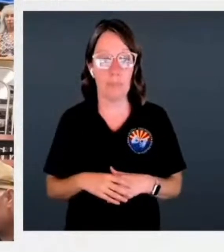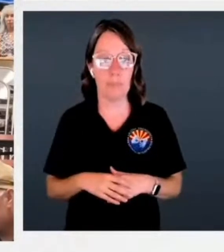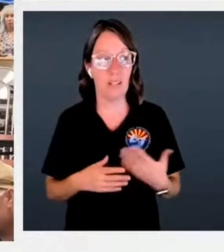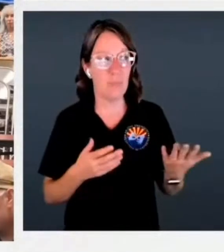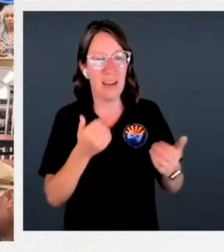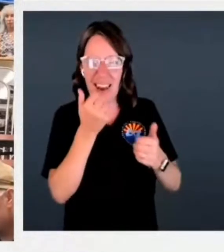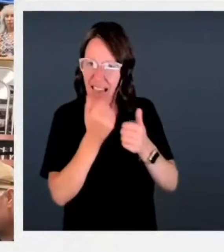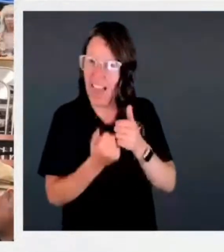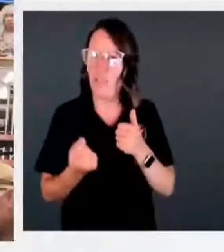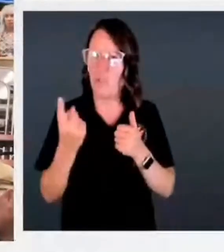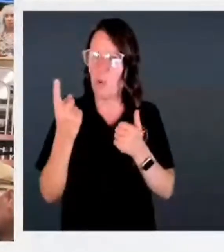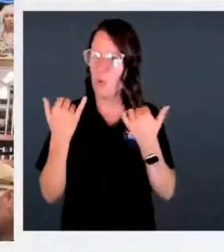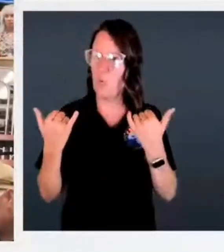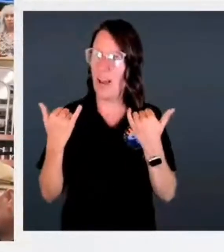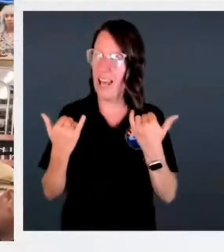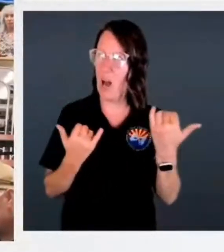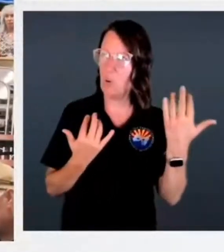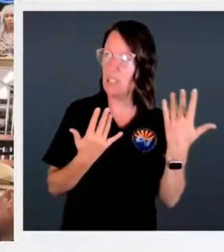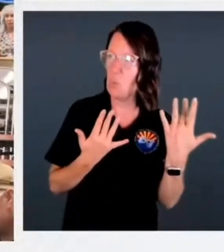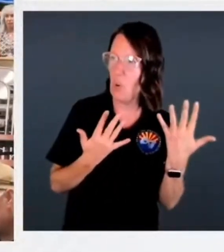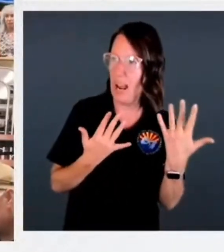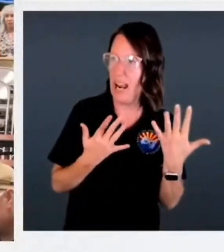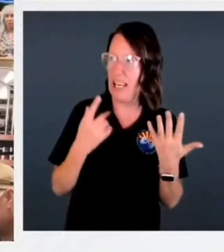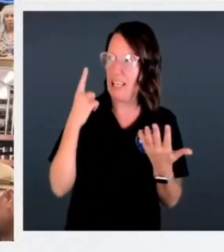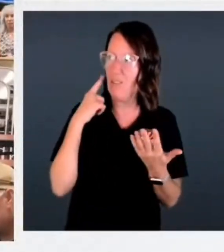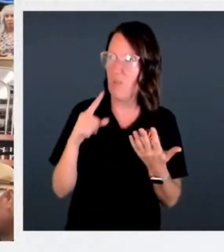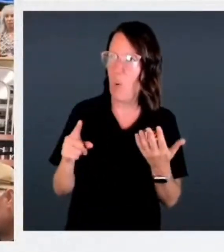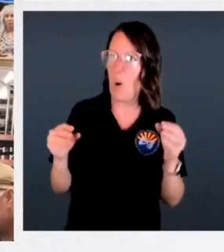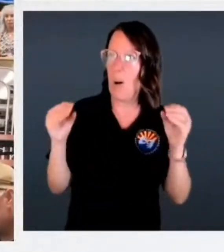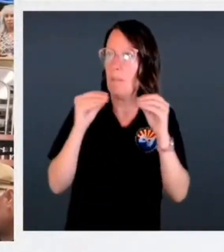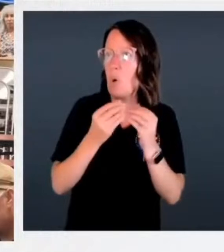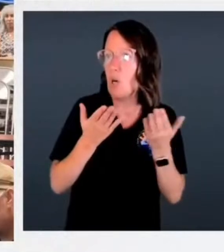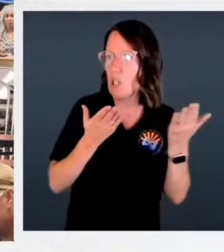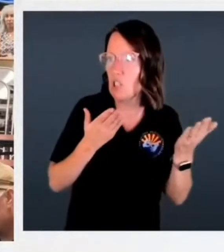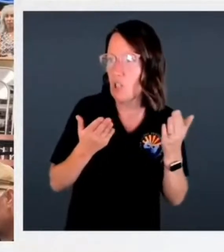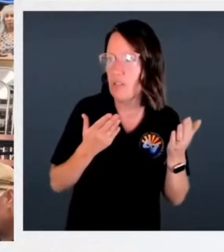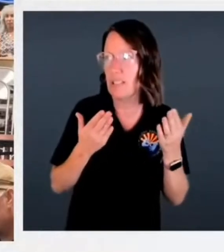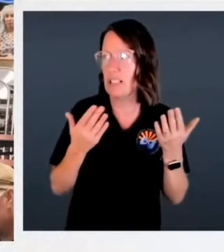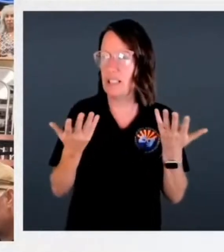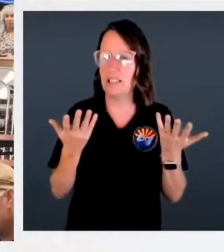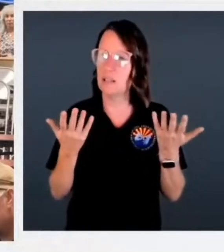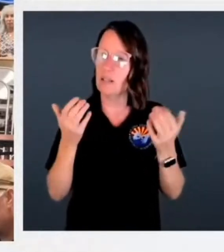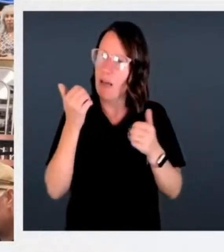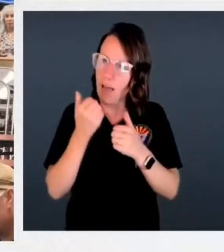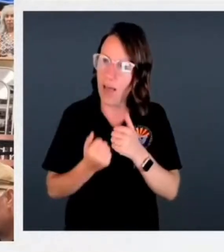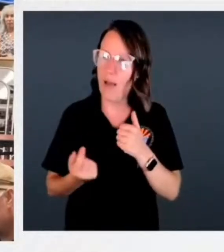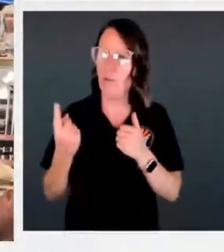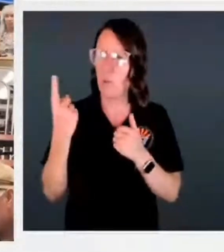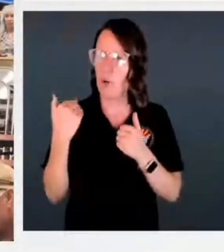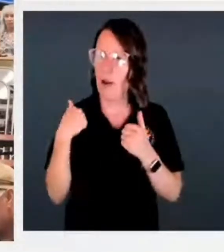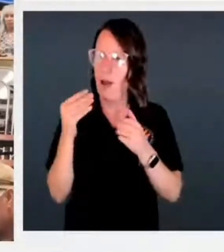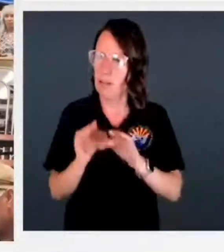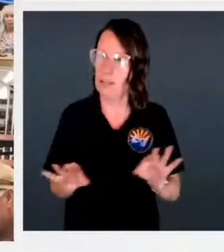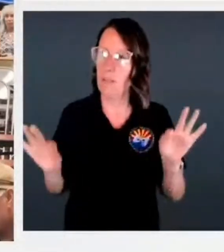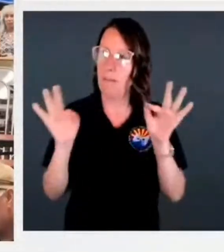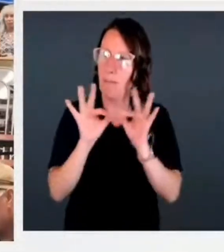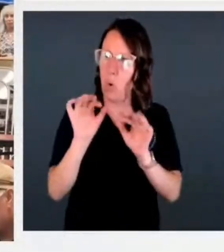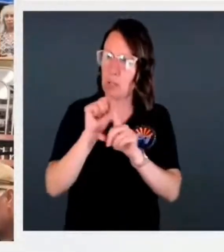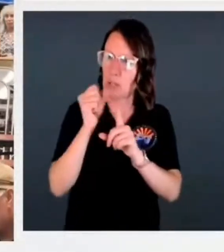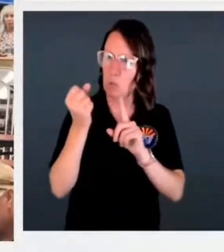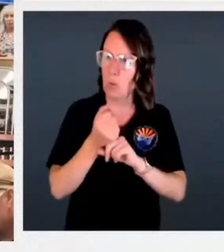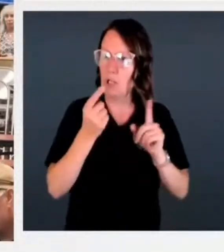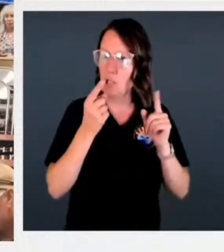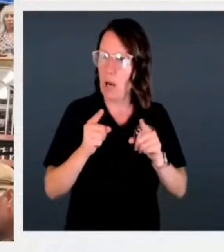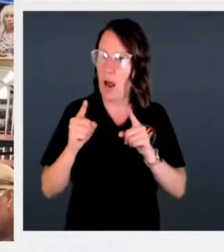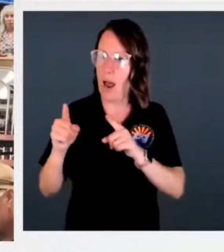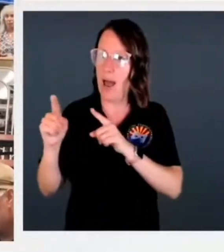Peter that's putting up a house. He has the same priority as an issue like this. And in my view,